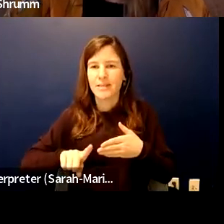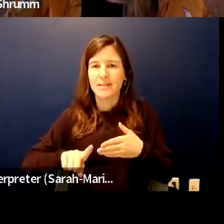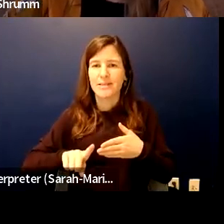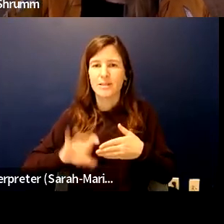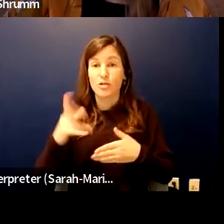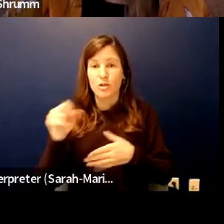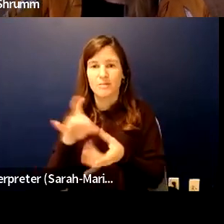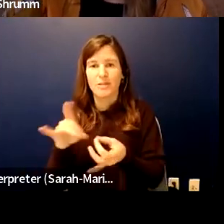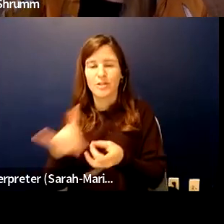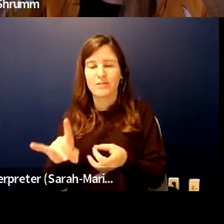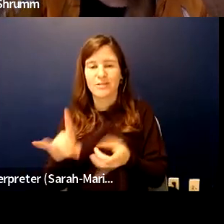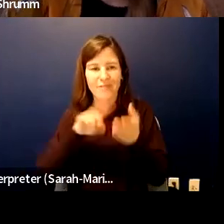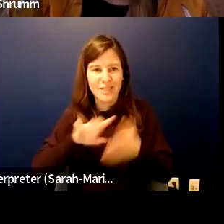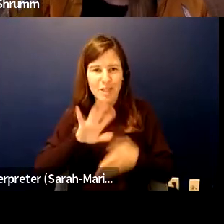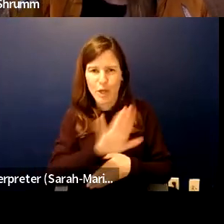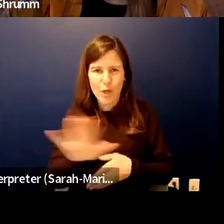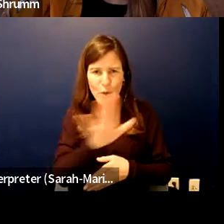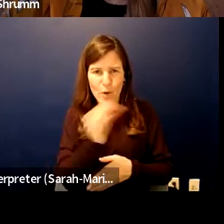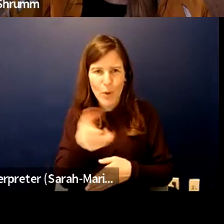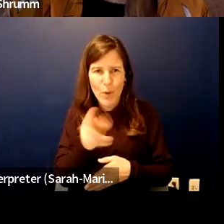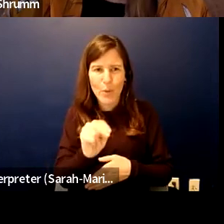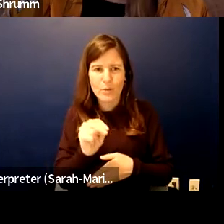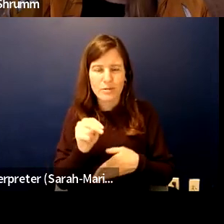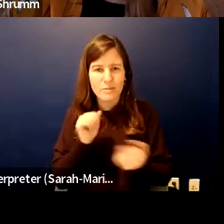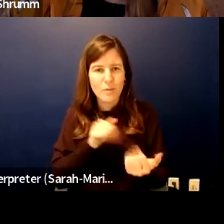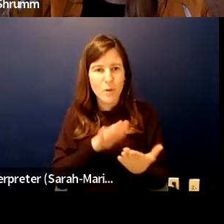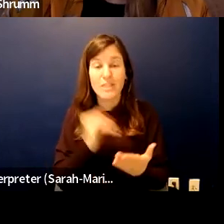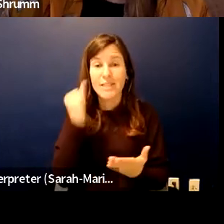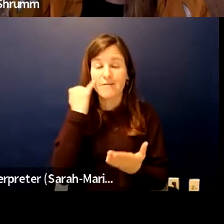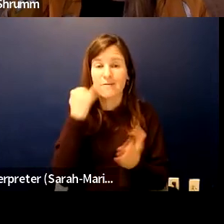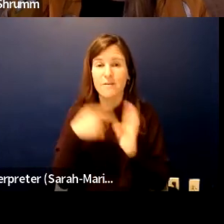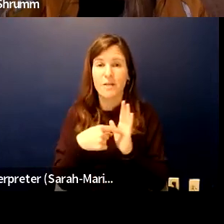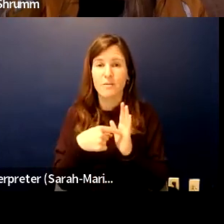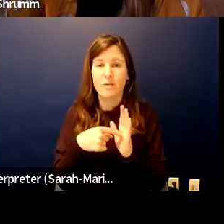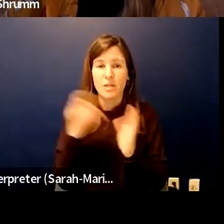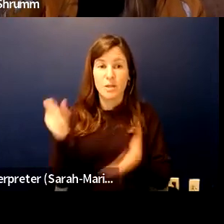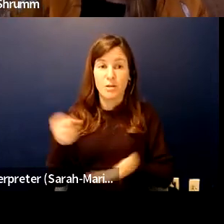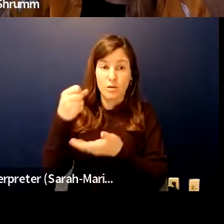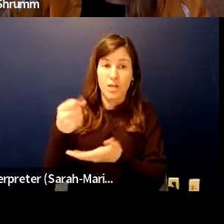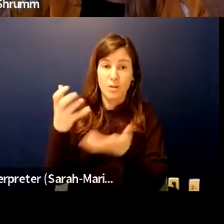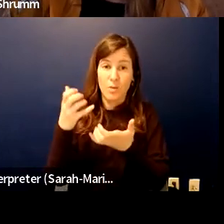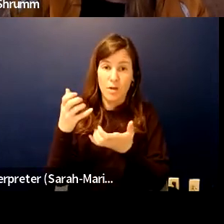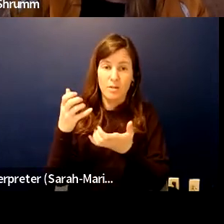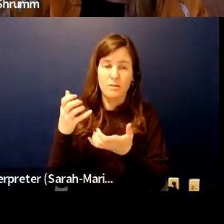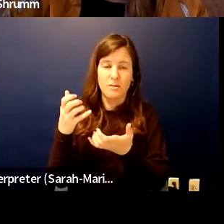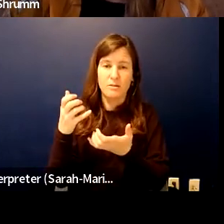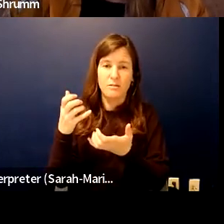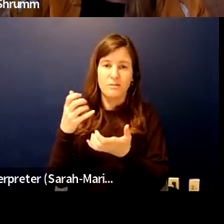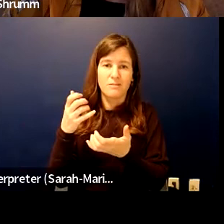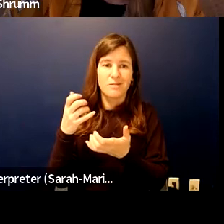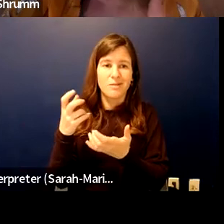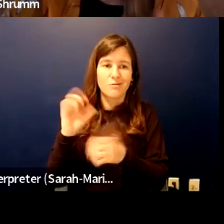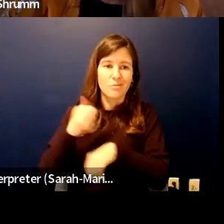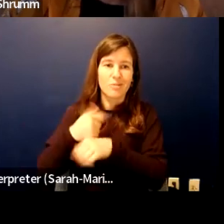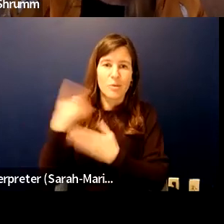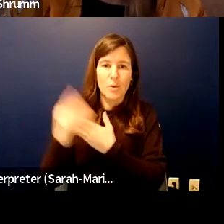creating. If the grants want that to be a program, saying that is a type of private program that you are doing, that